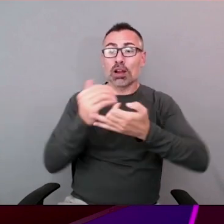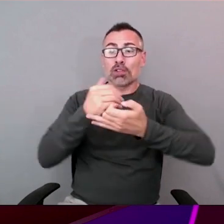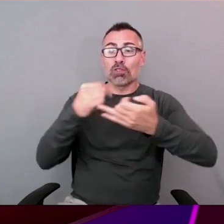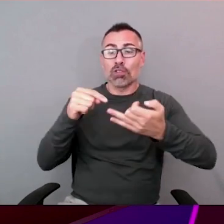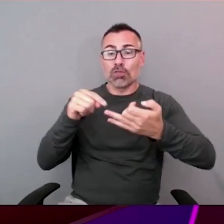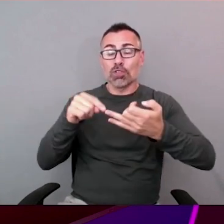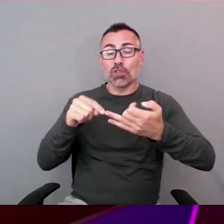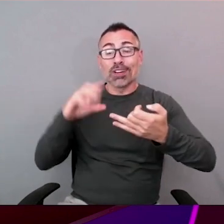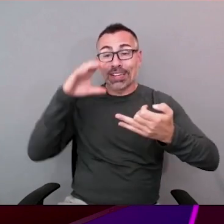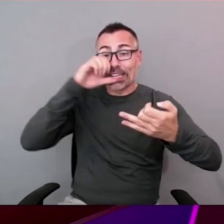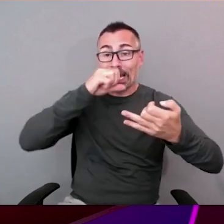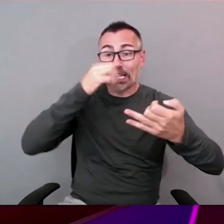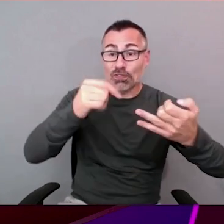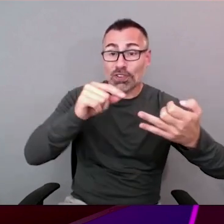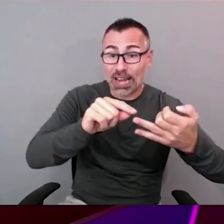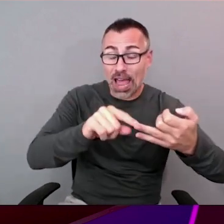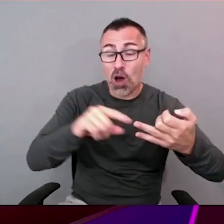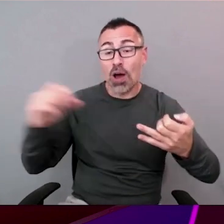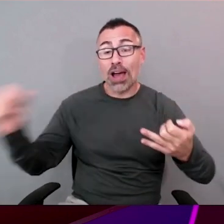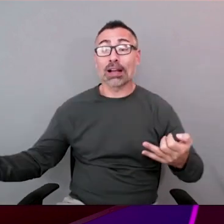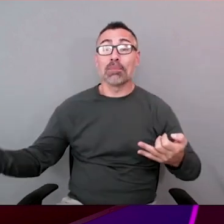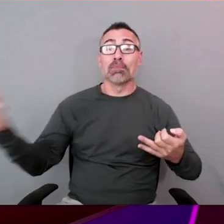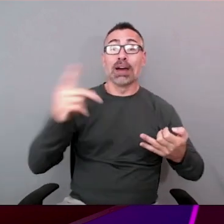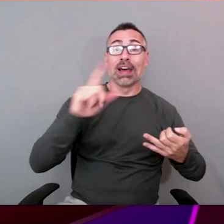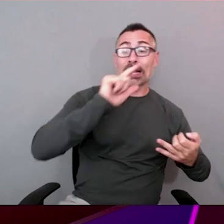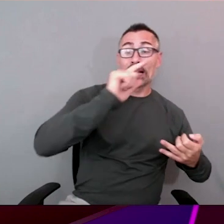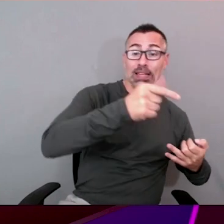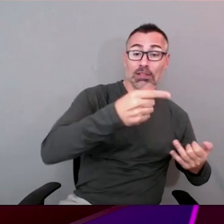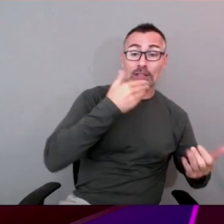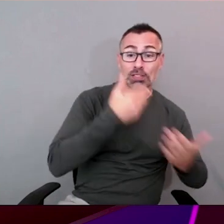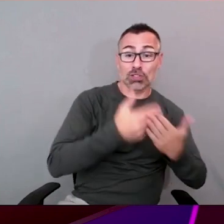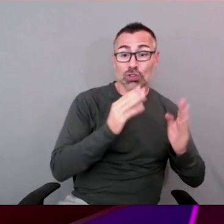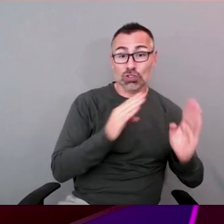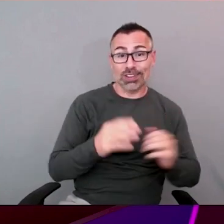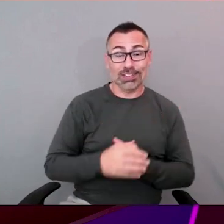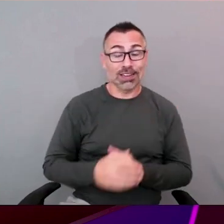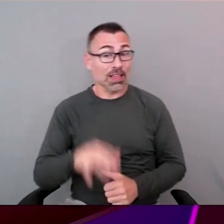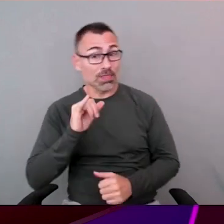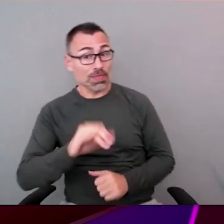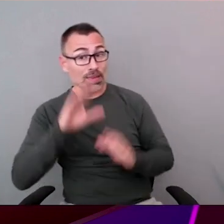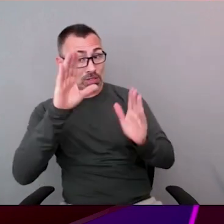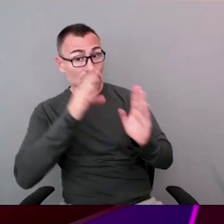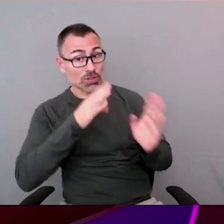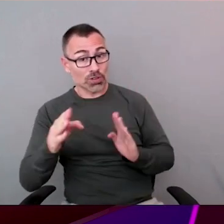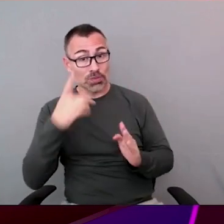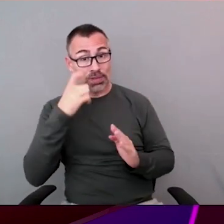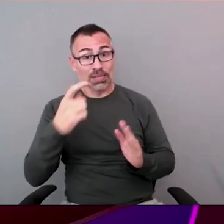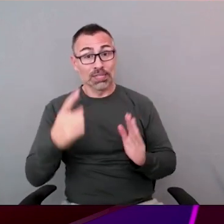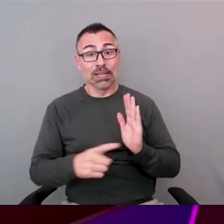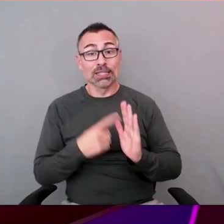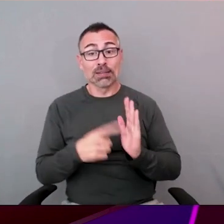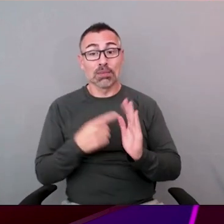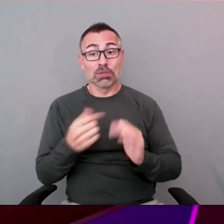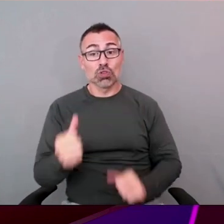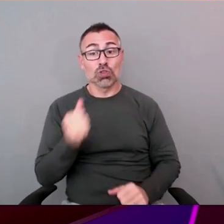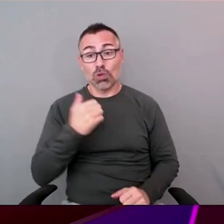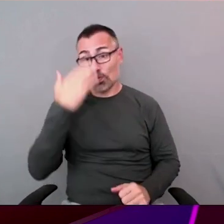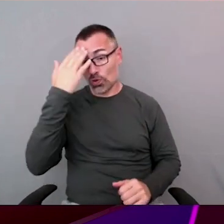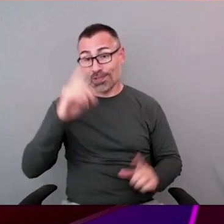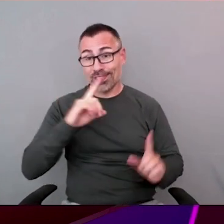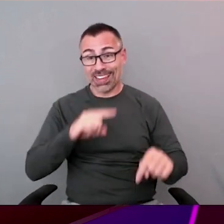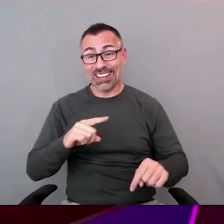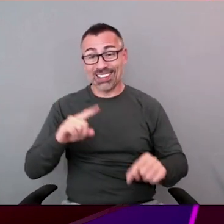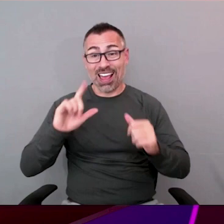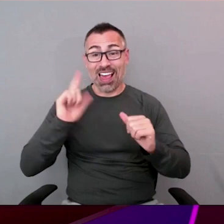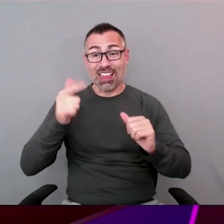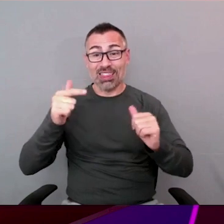back to it later. And that's a good strategy. That's a great strategy because sometimes you won't know the answer and you'll get asked a question